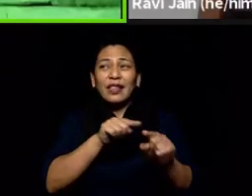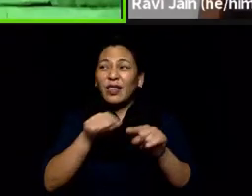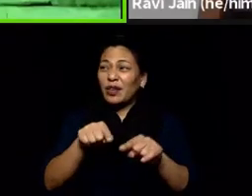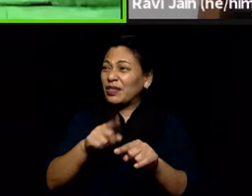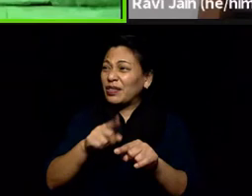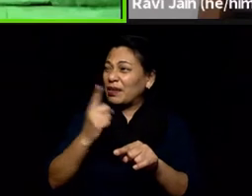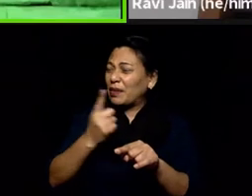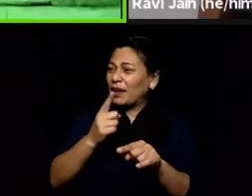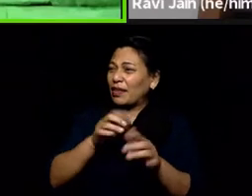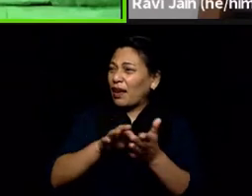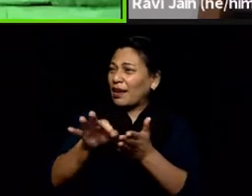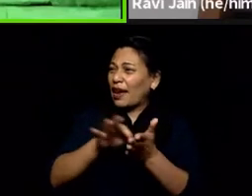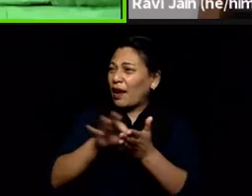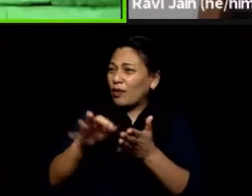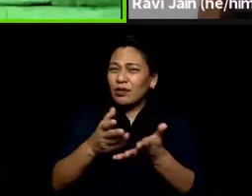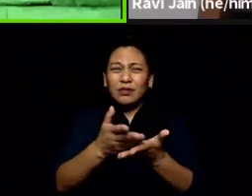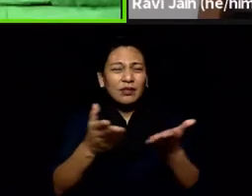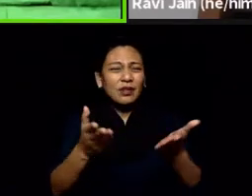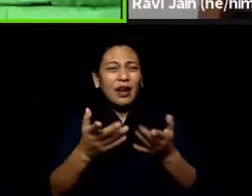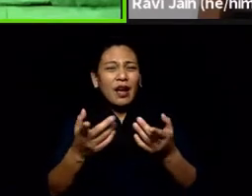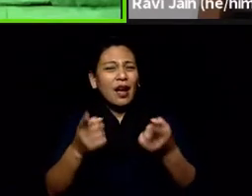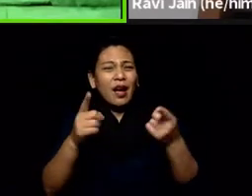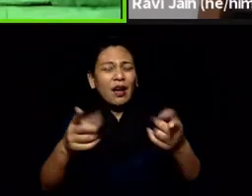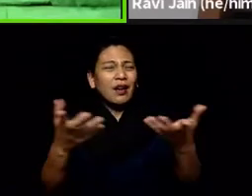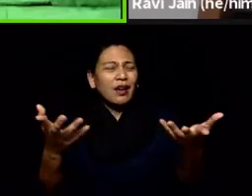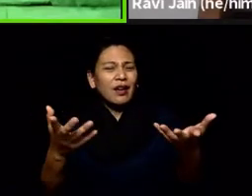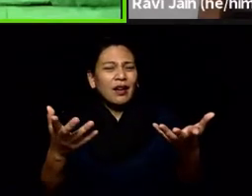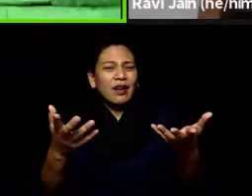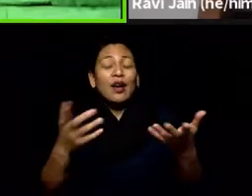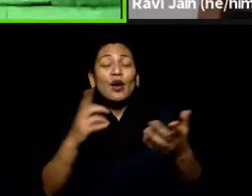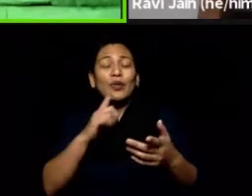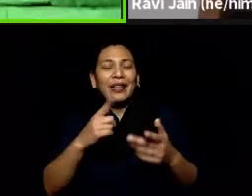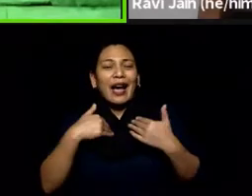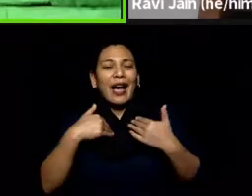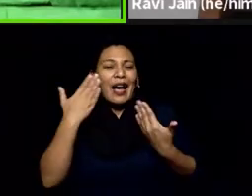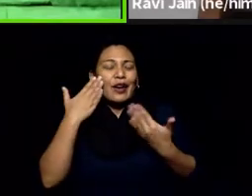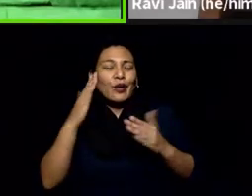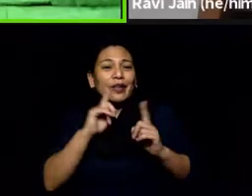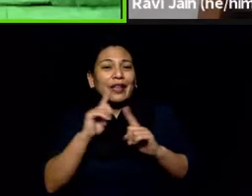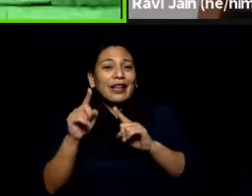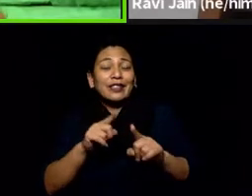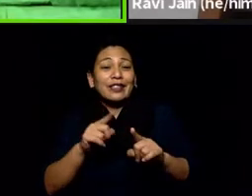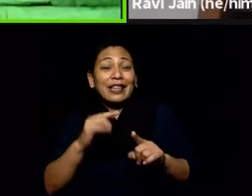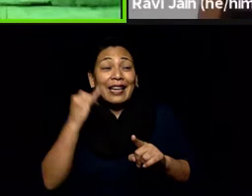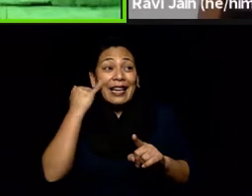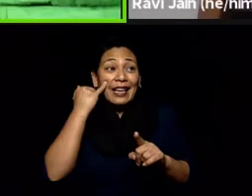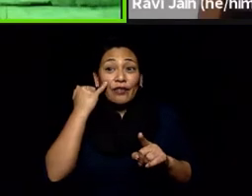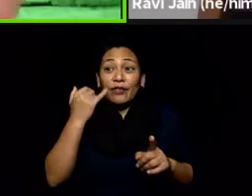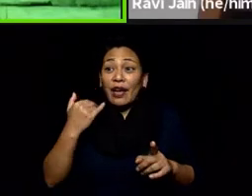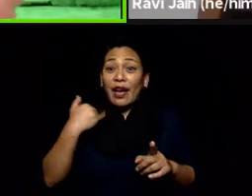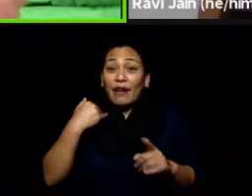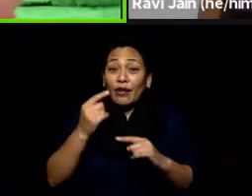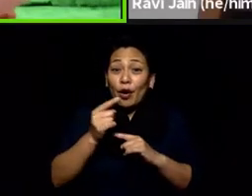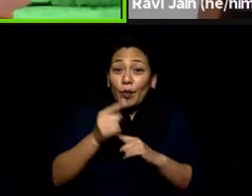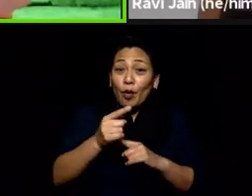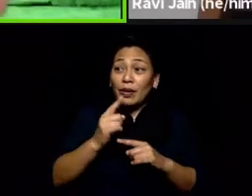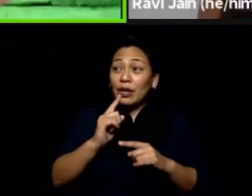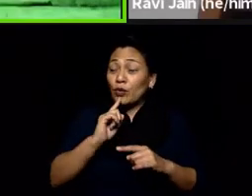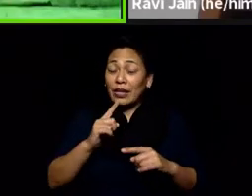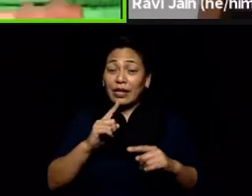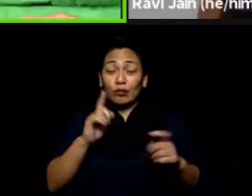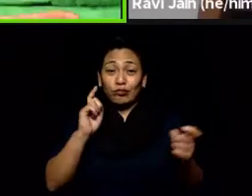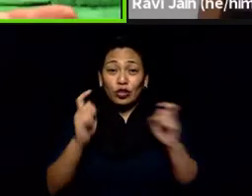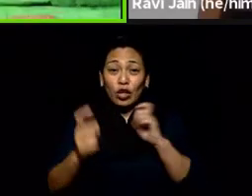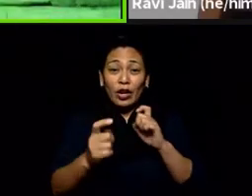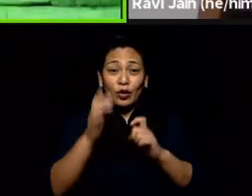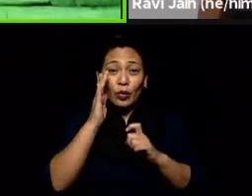like, too many, you know? And I don't know what the answer is when suddenly, is there a moment where suddenly that's not the case?